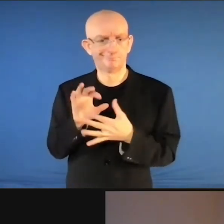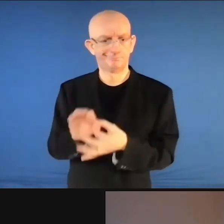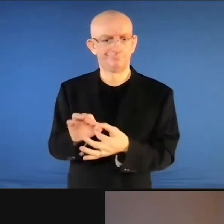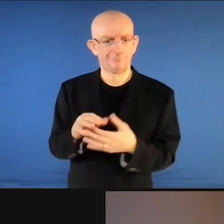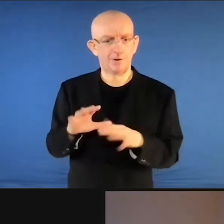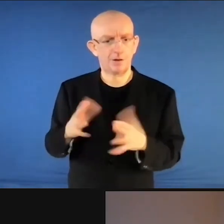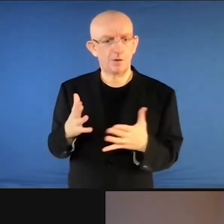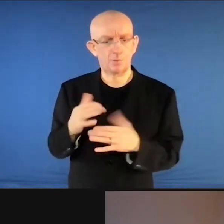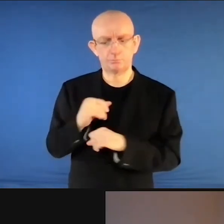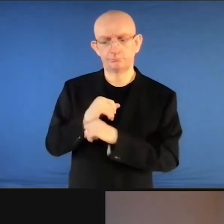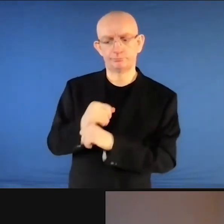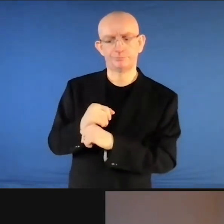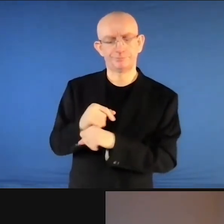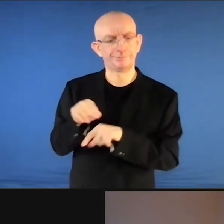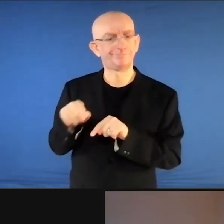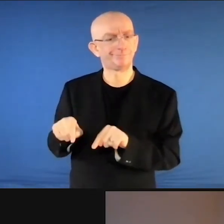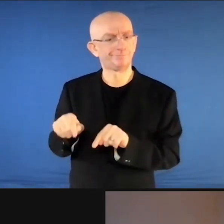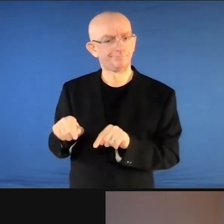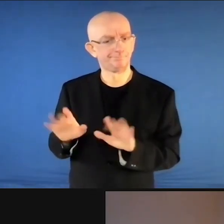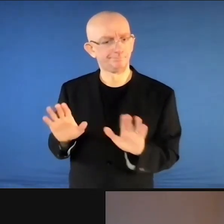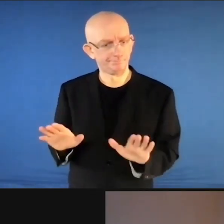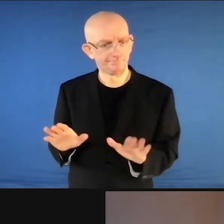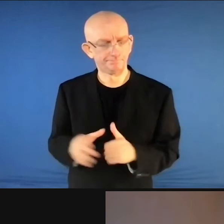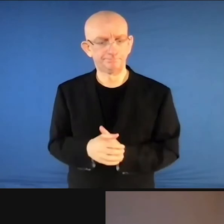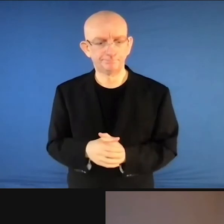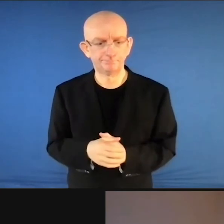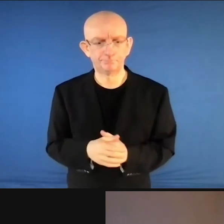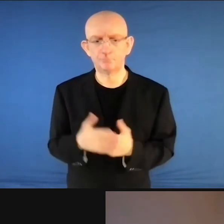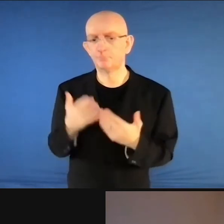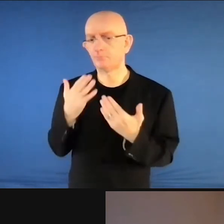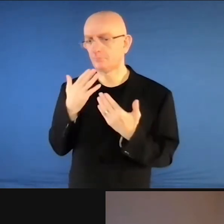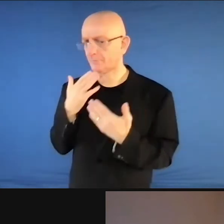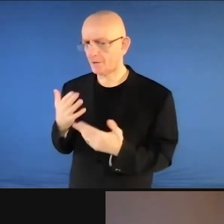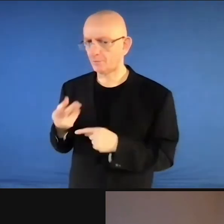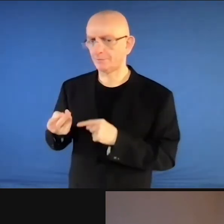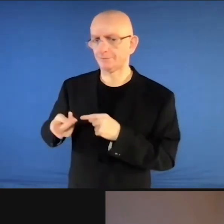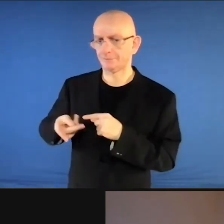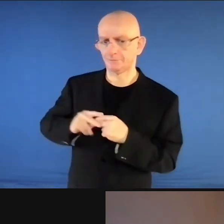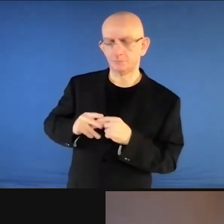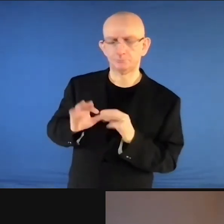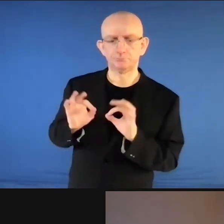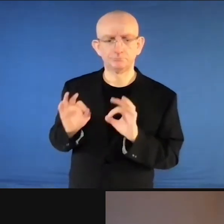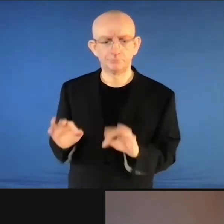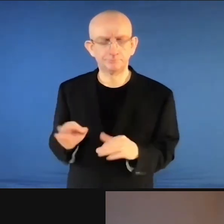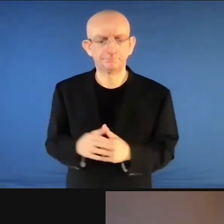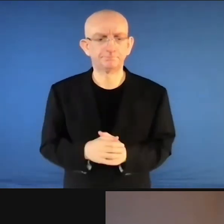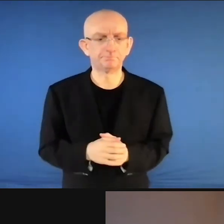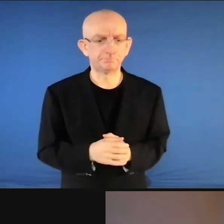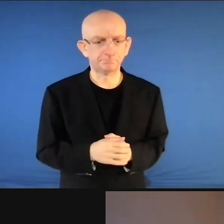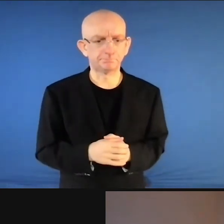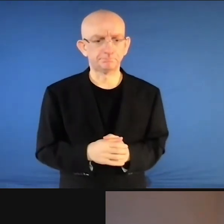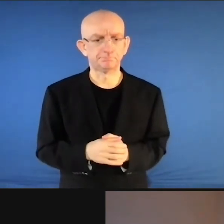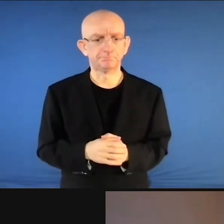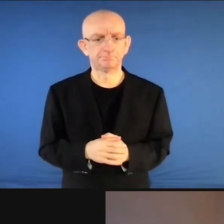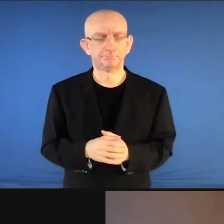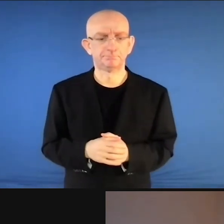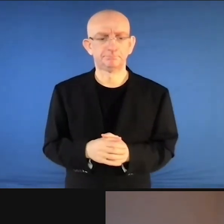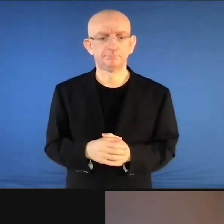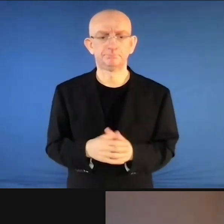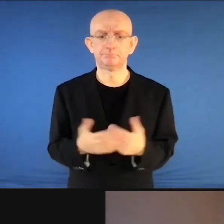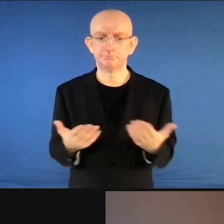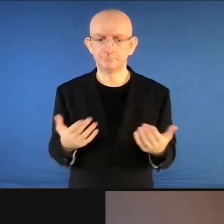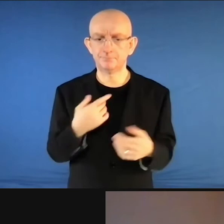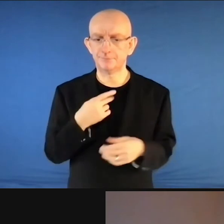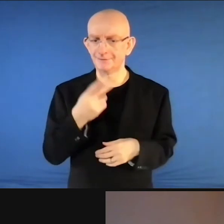Okay, thanks. Thank you very much for that, Ruxandra. See, we have limited time remaining,